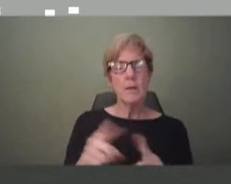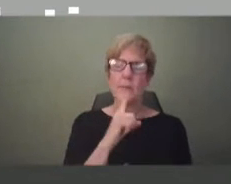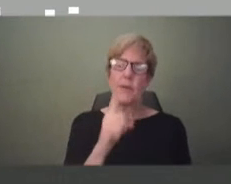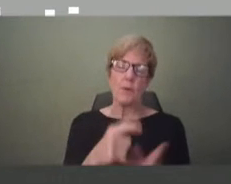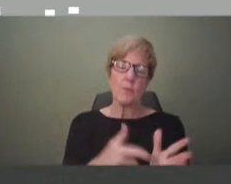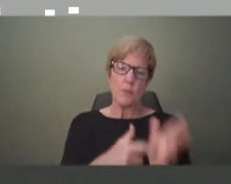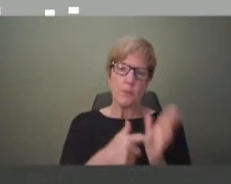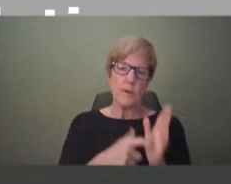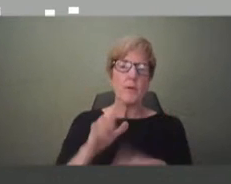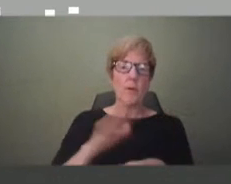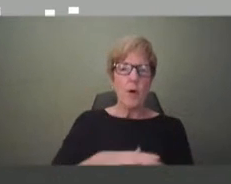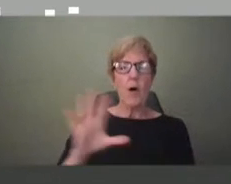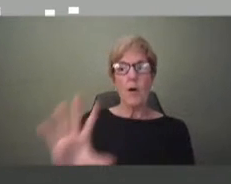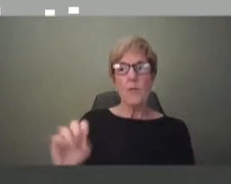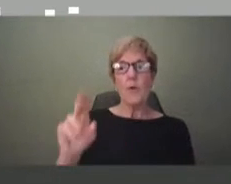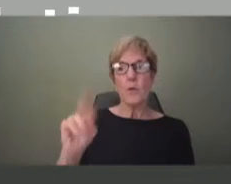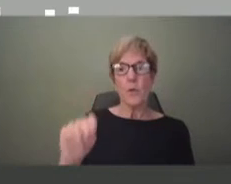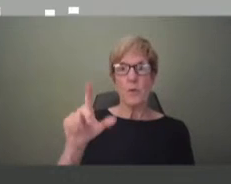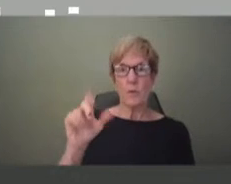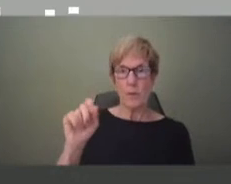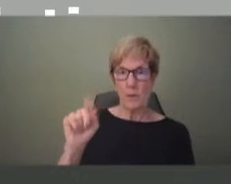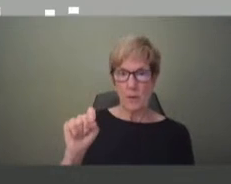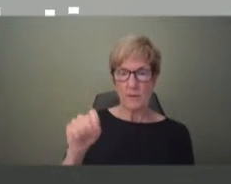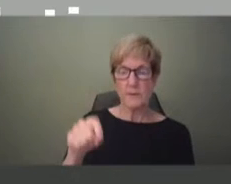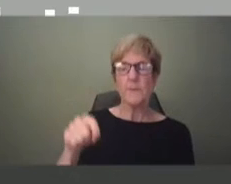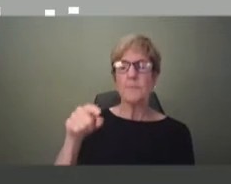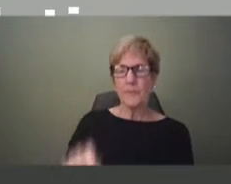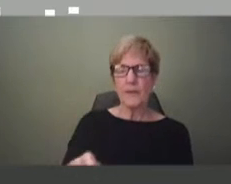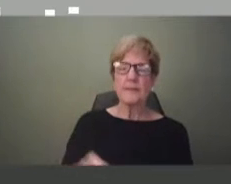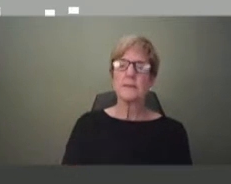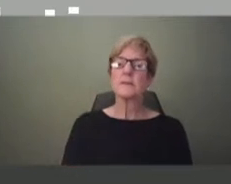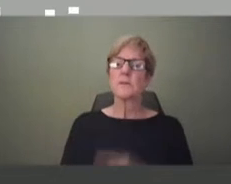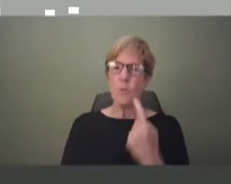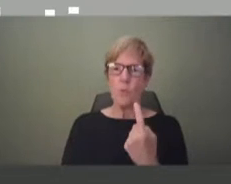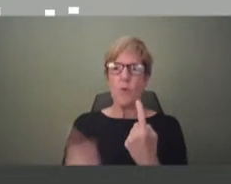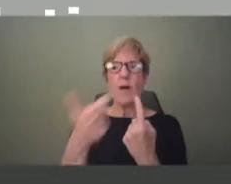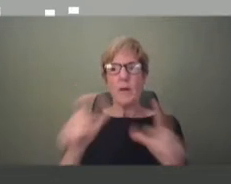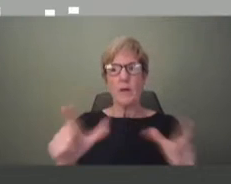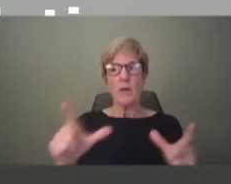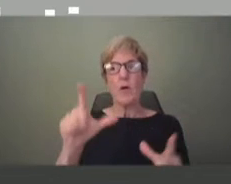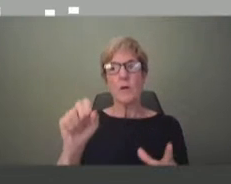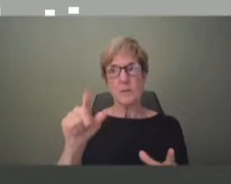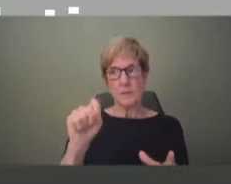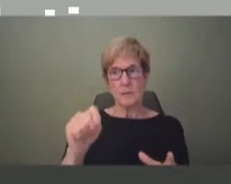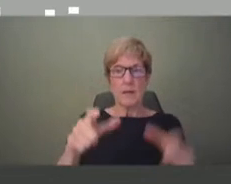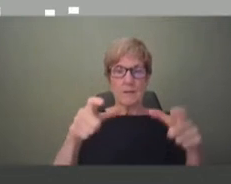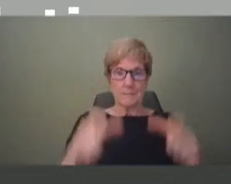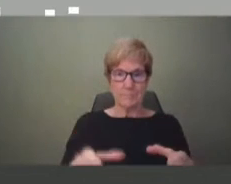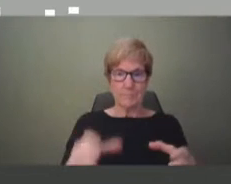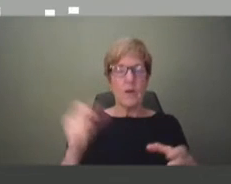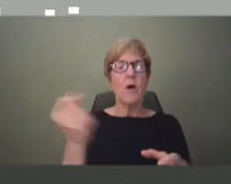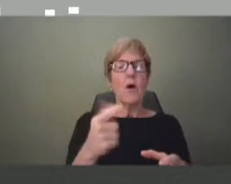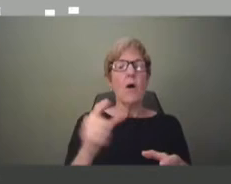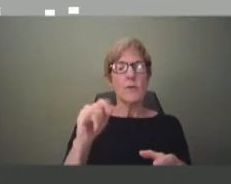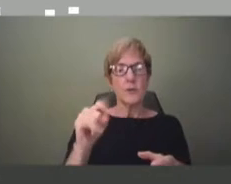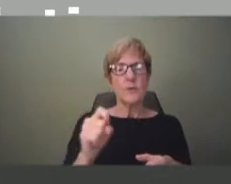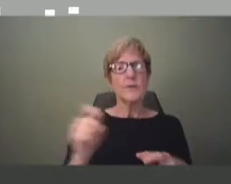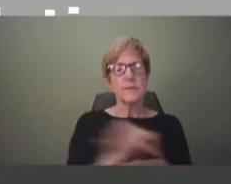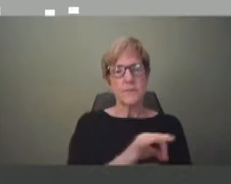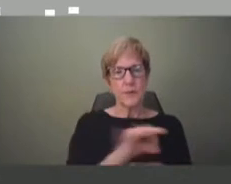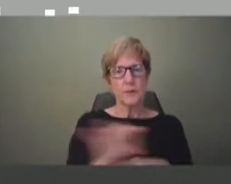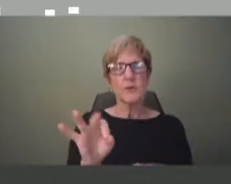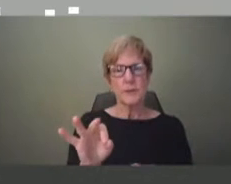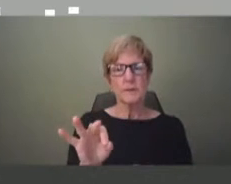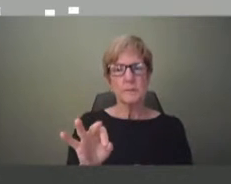their own individual Lots uh this is essentially one large lot for the project area with all the units uh functioning on on that